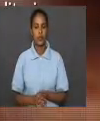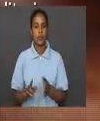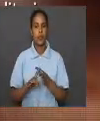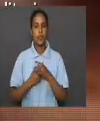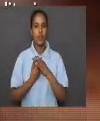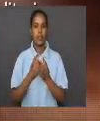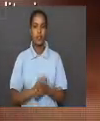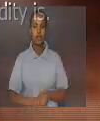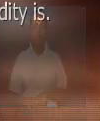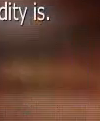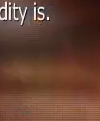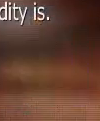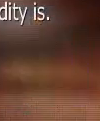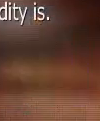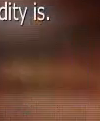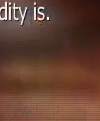Begin.